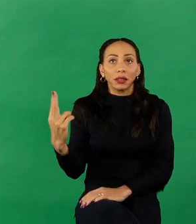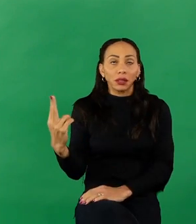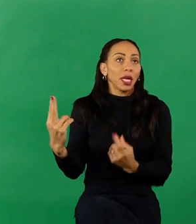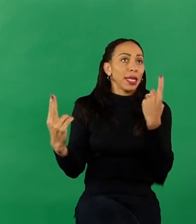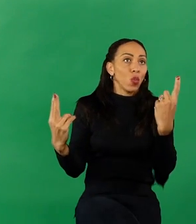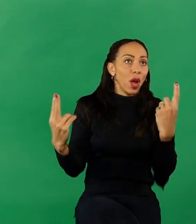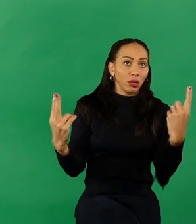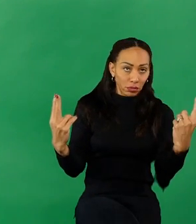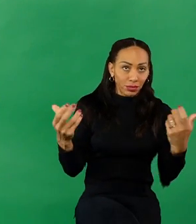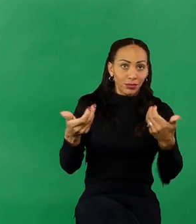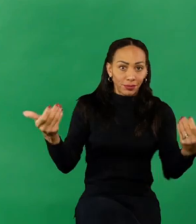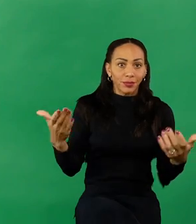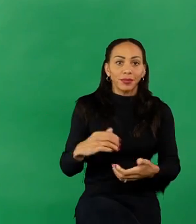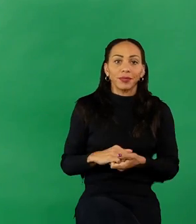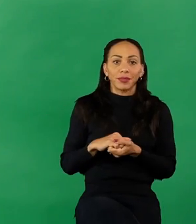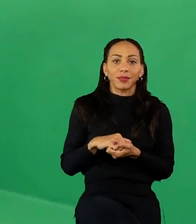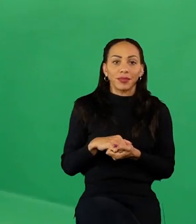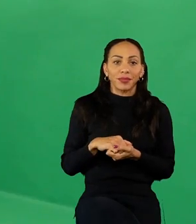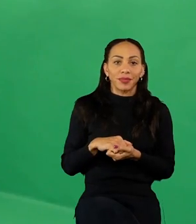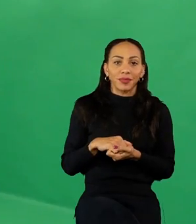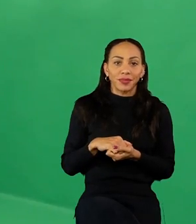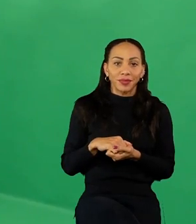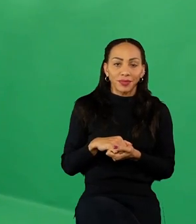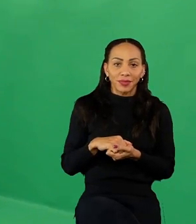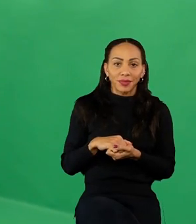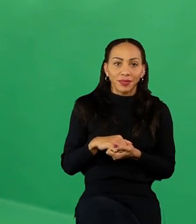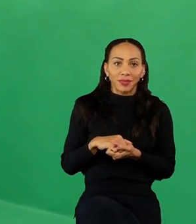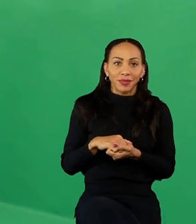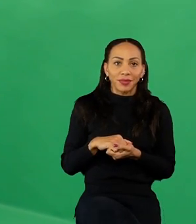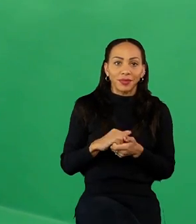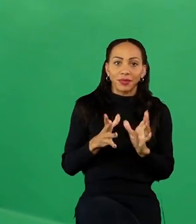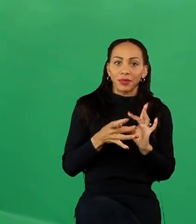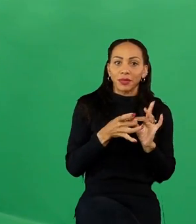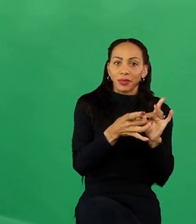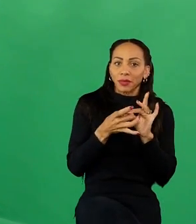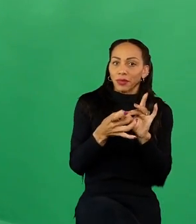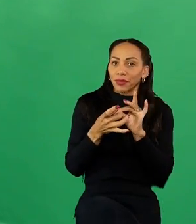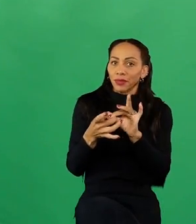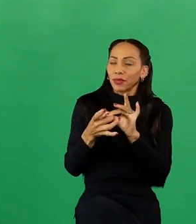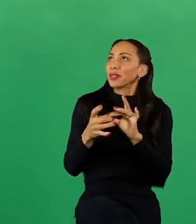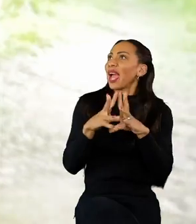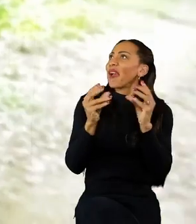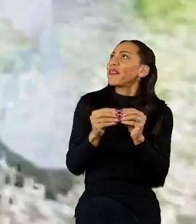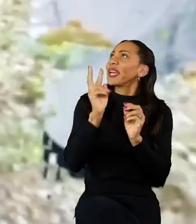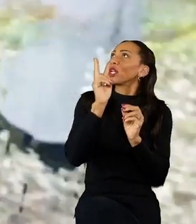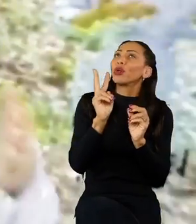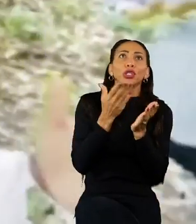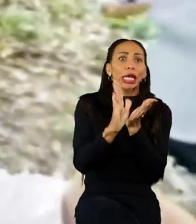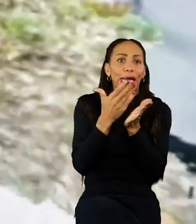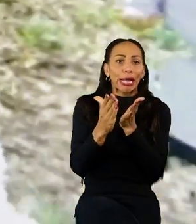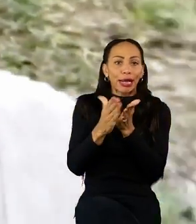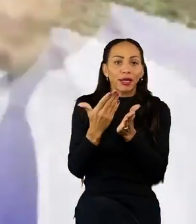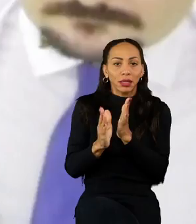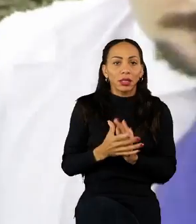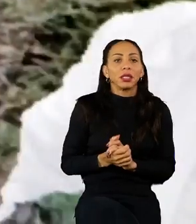is in one space and the two actors are in the other. That's interactivity, isn't it? Everything is